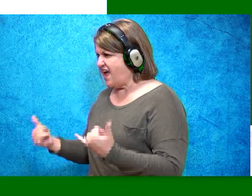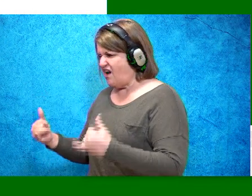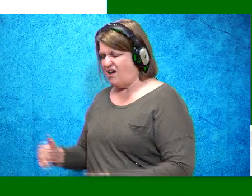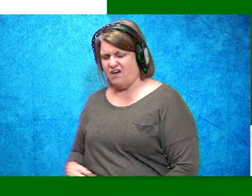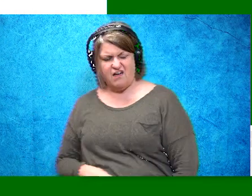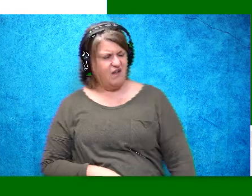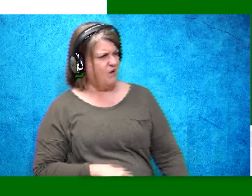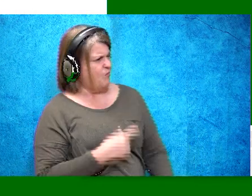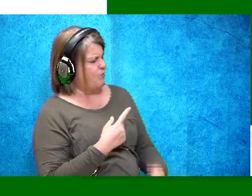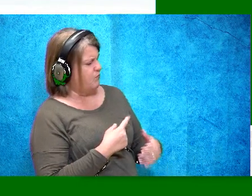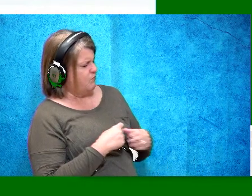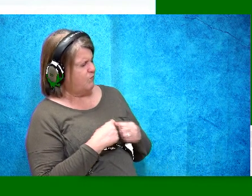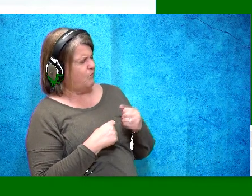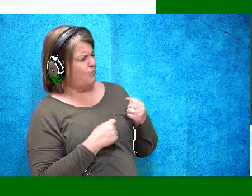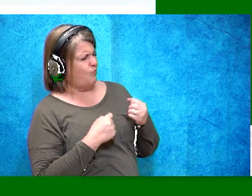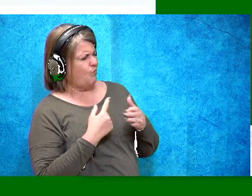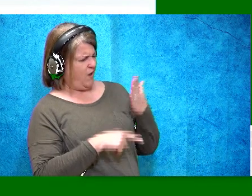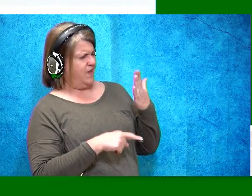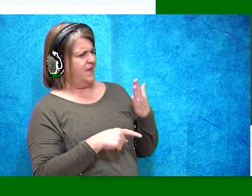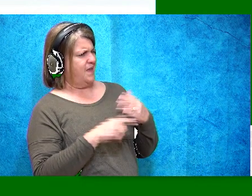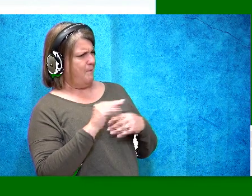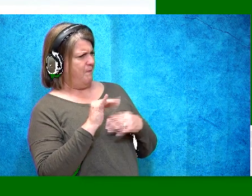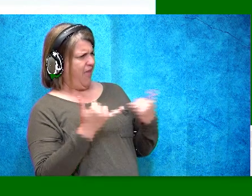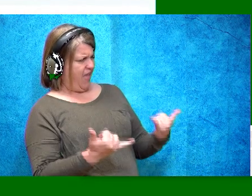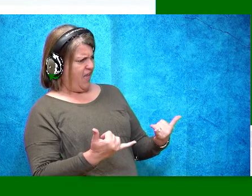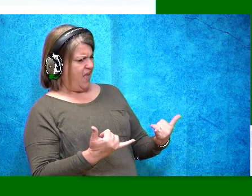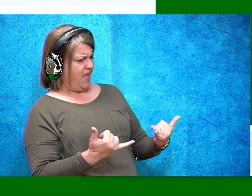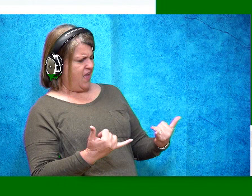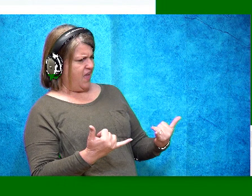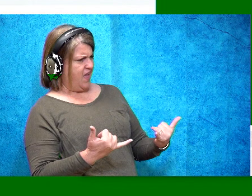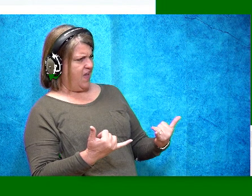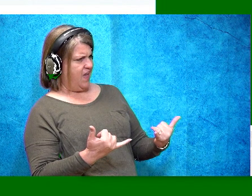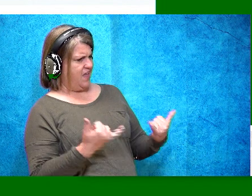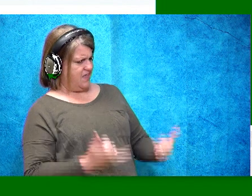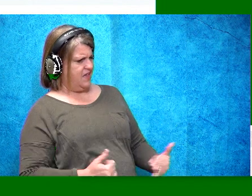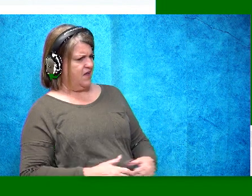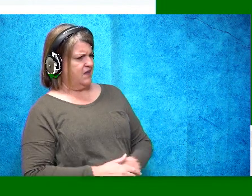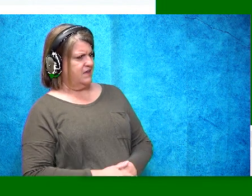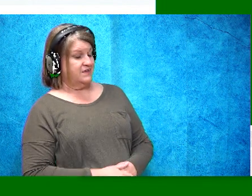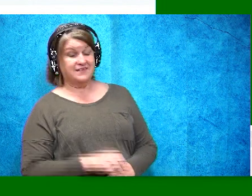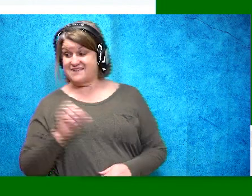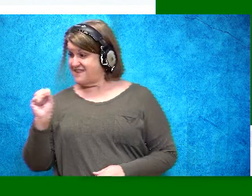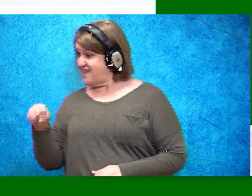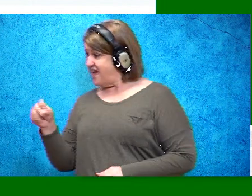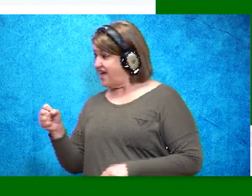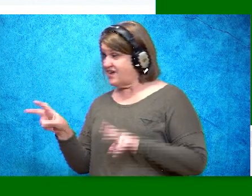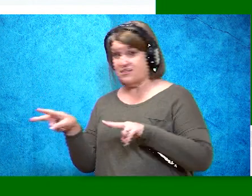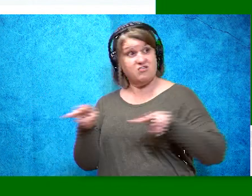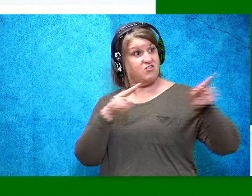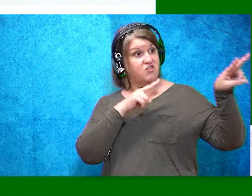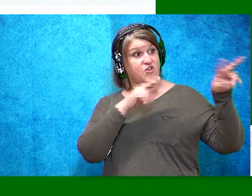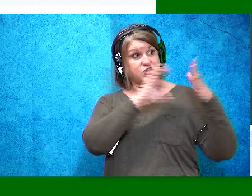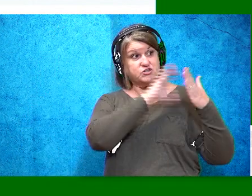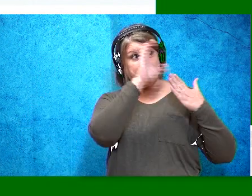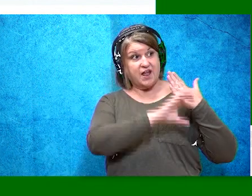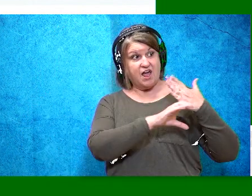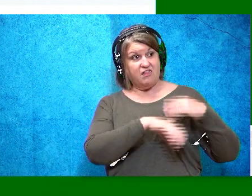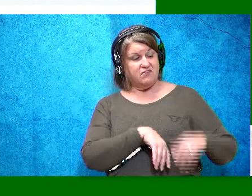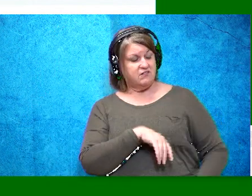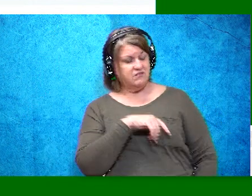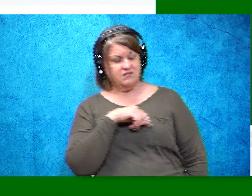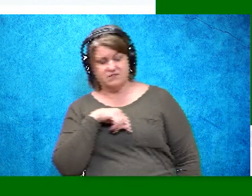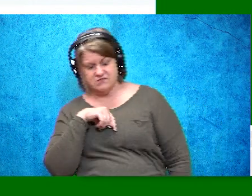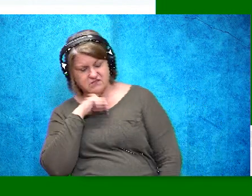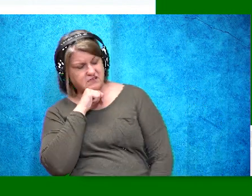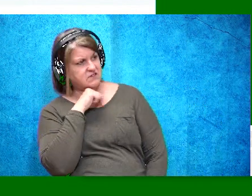May so soon? Yes, said Frog. Look at your calendar. Toad looked at the calendar.